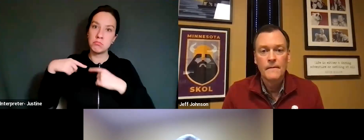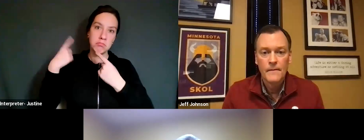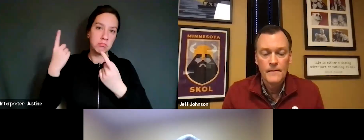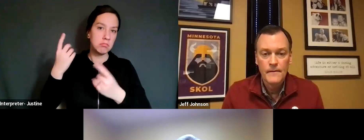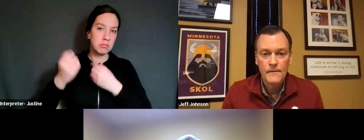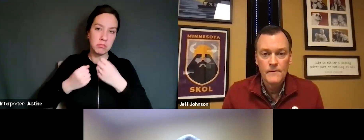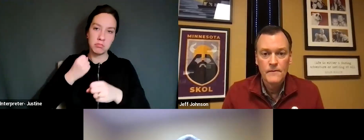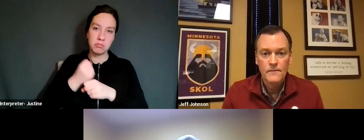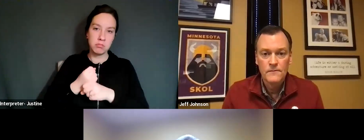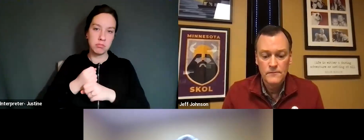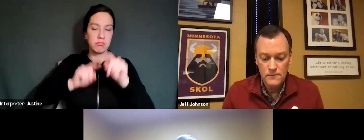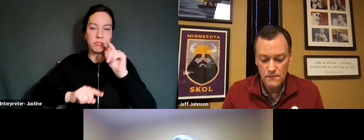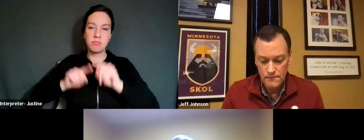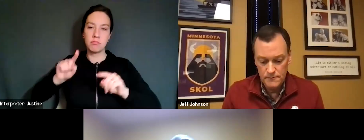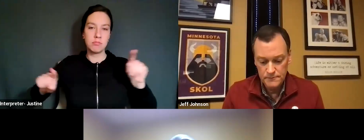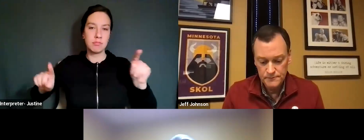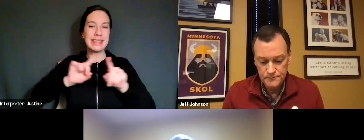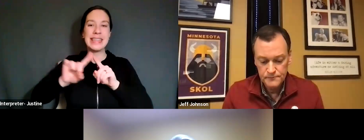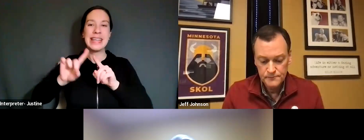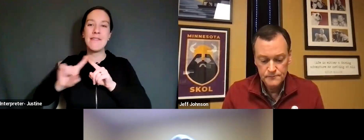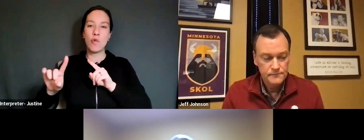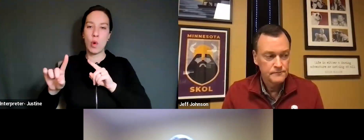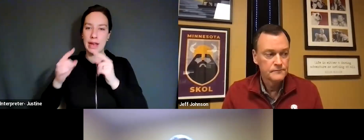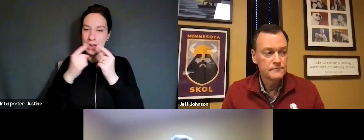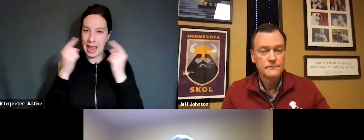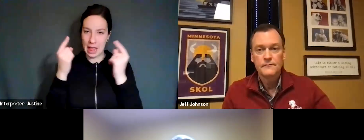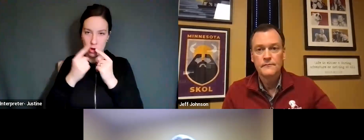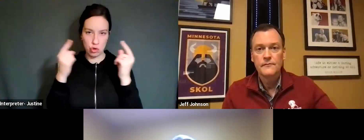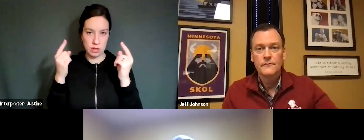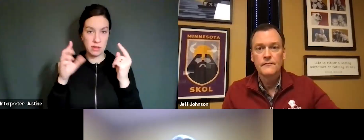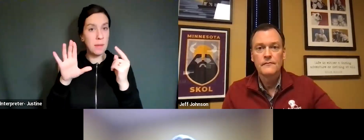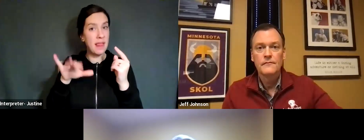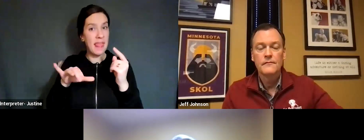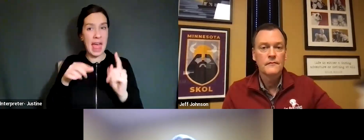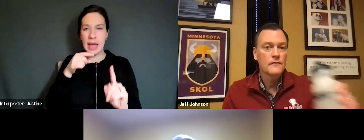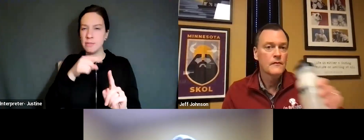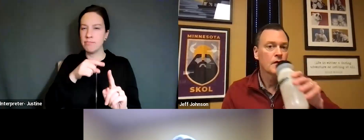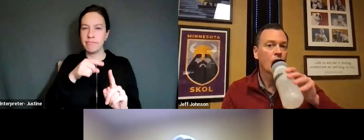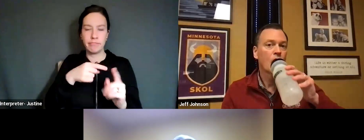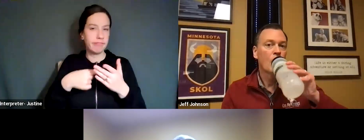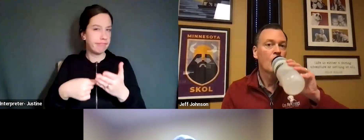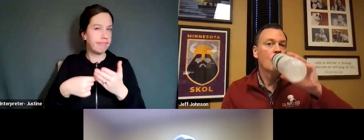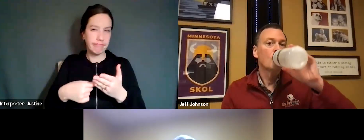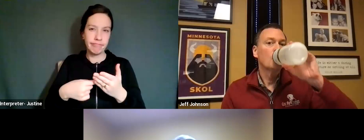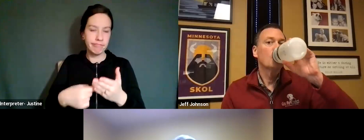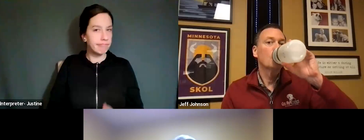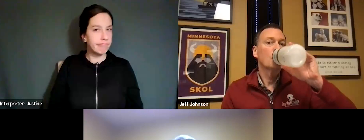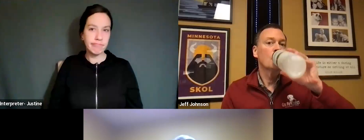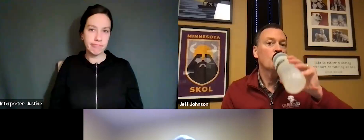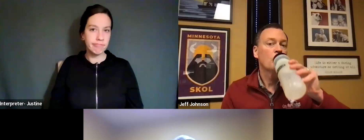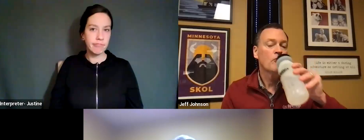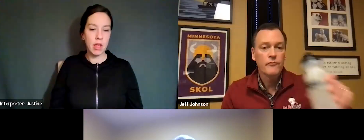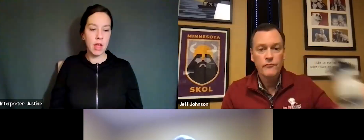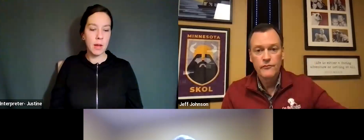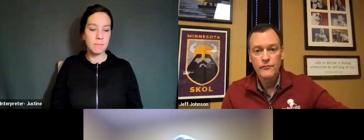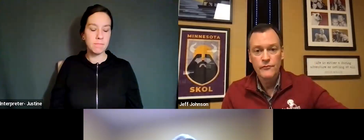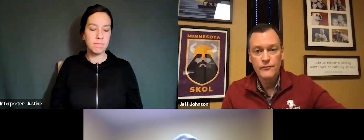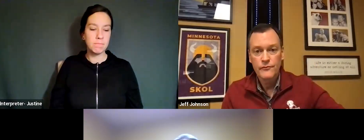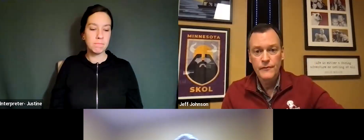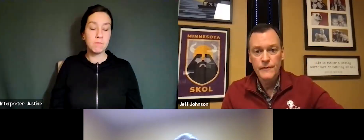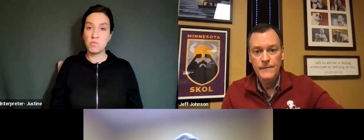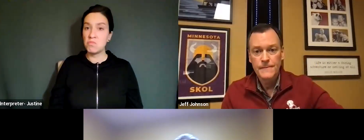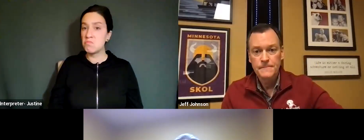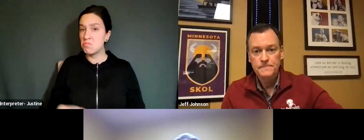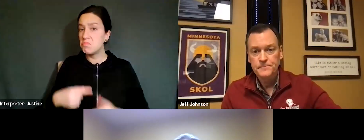different allergies. It is not an area that we've discussed delving into. We have talked about some